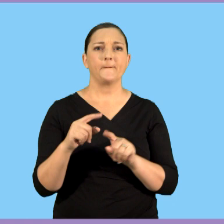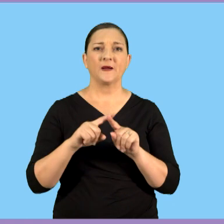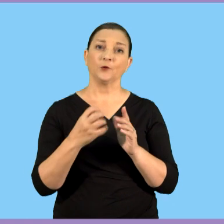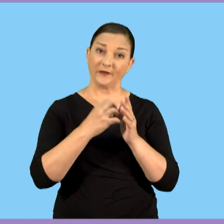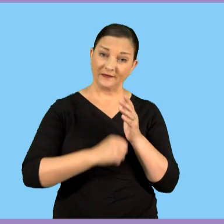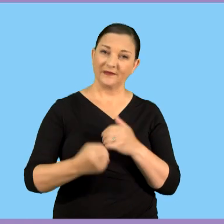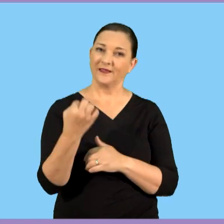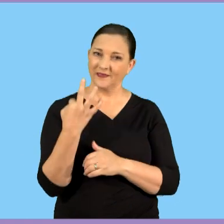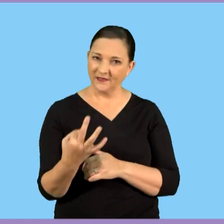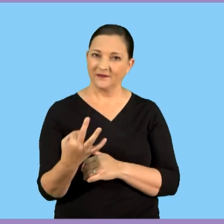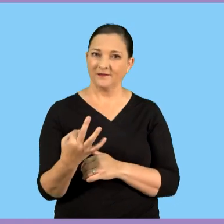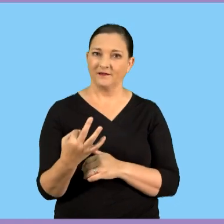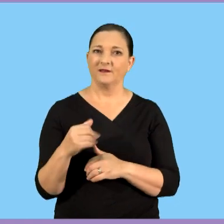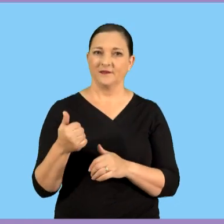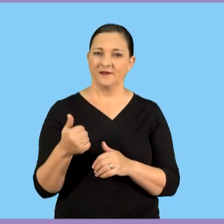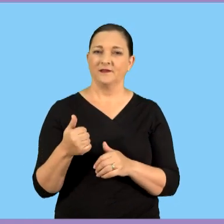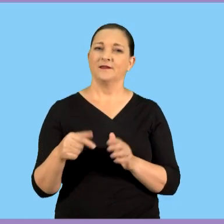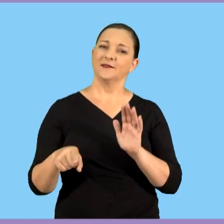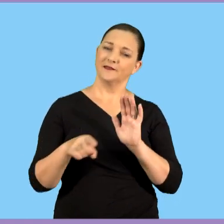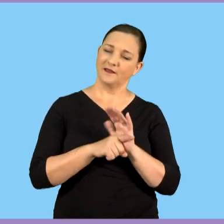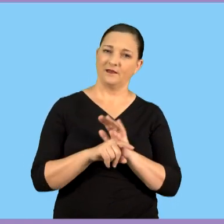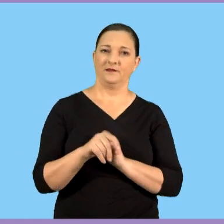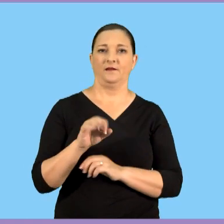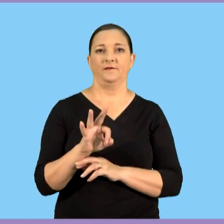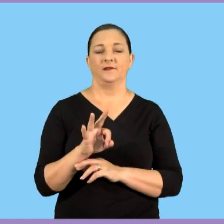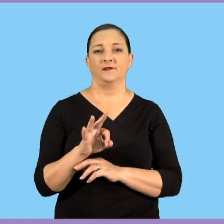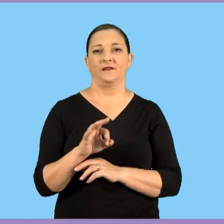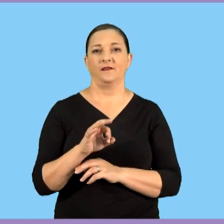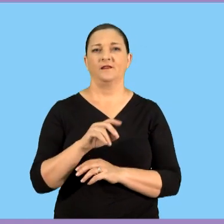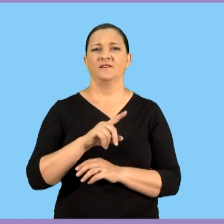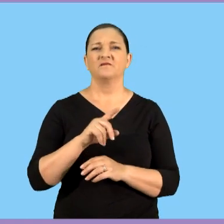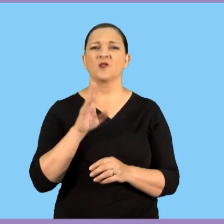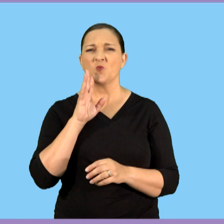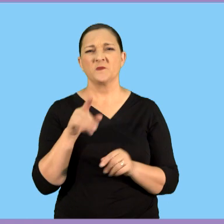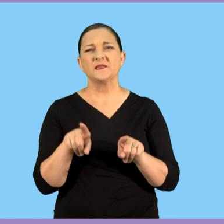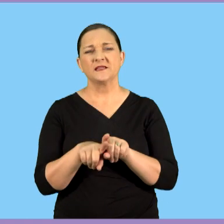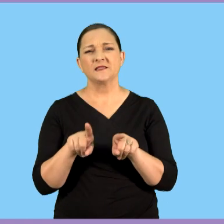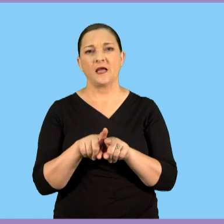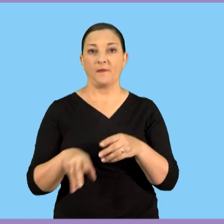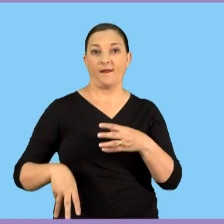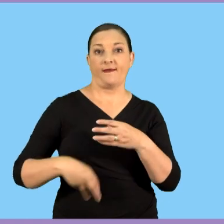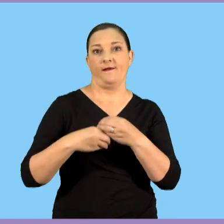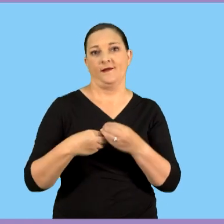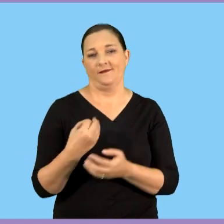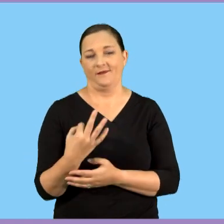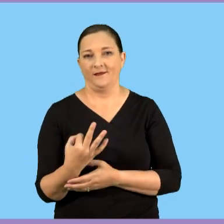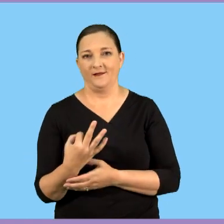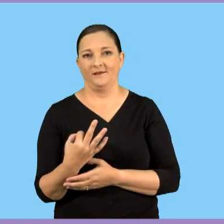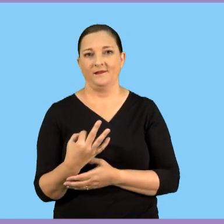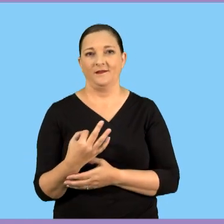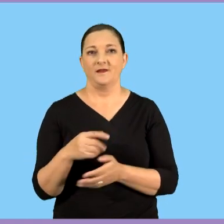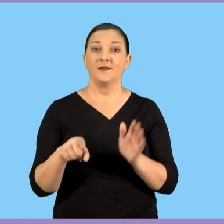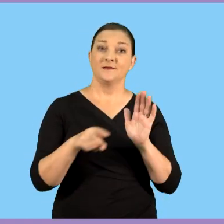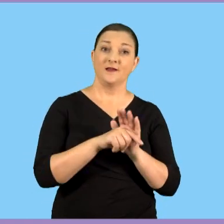a 3. And the additive inverse of 3 is a negative 3. So it will be the same as adding that negative 3. So negative